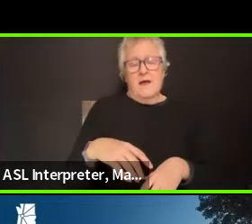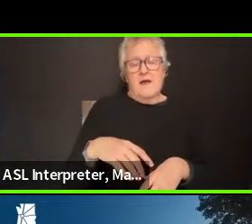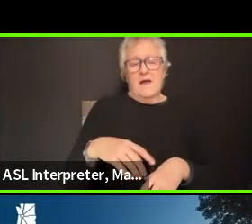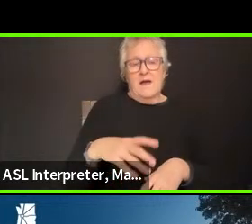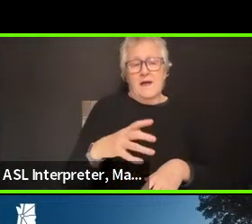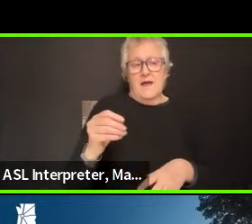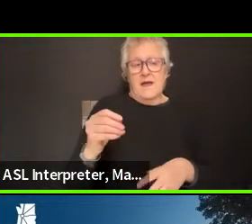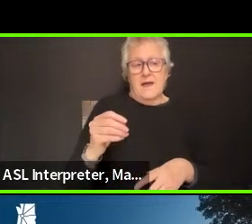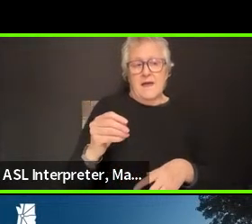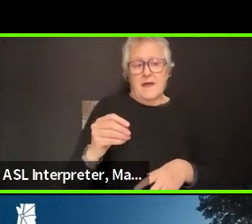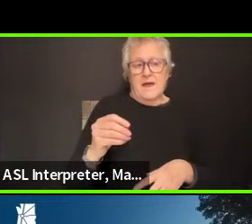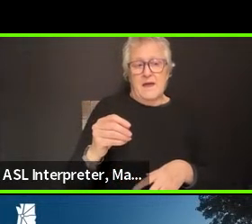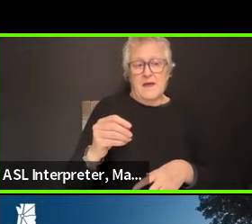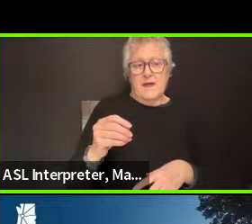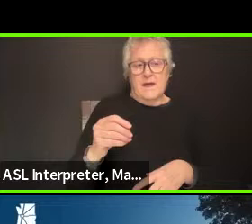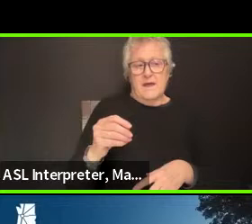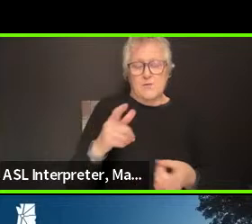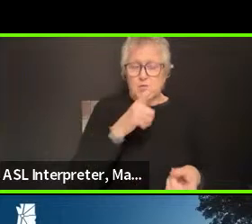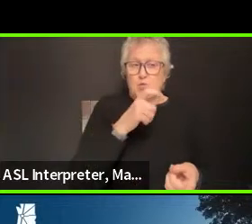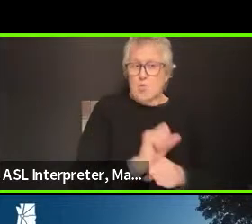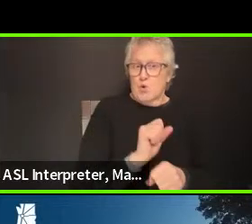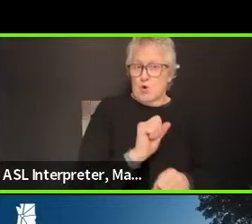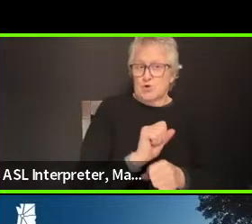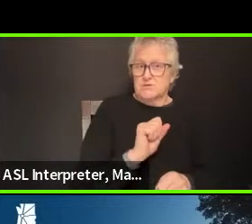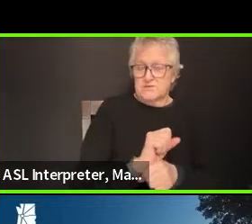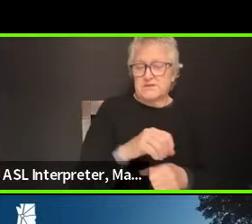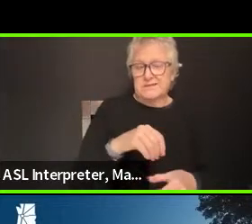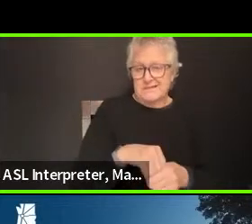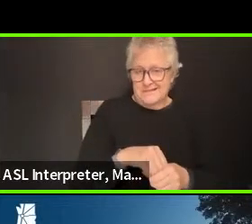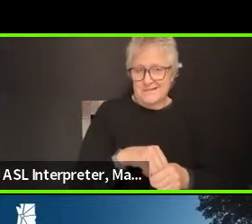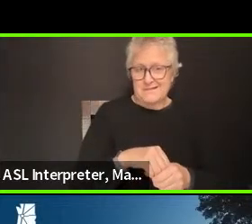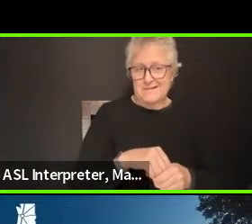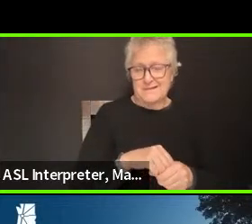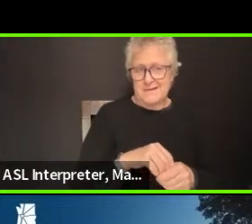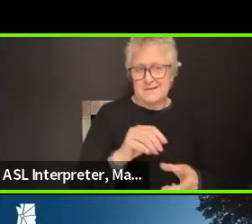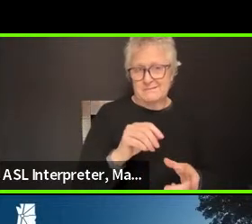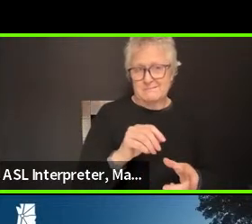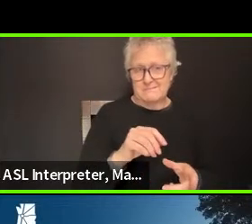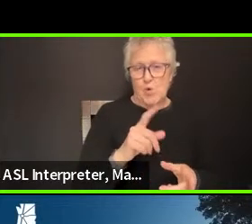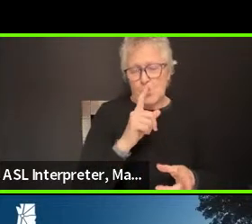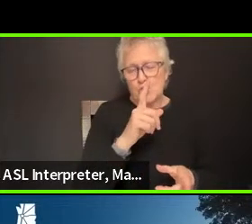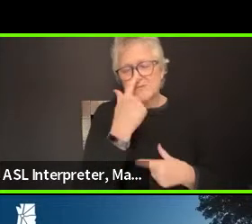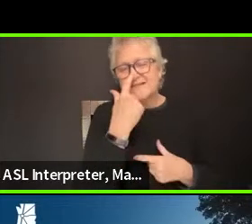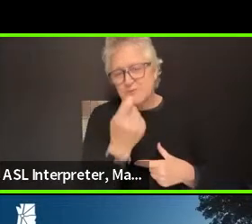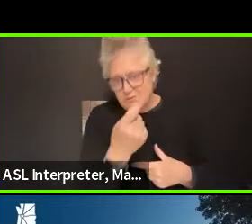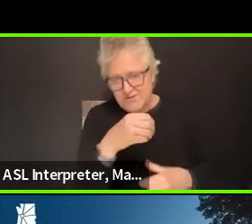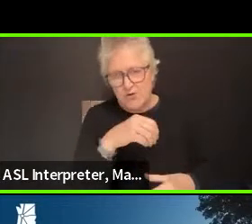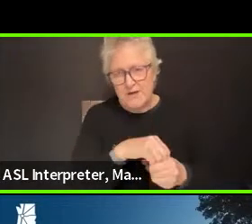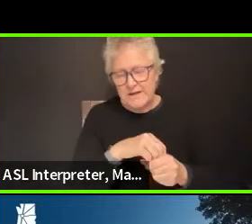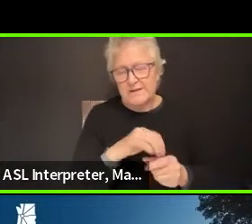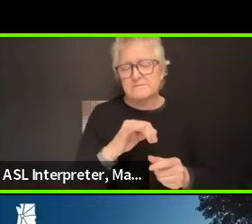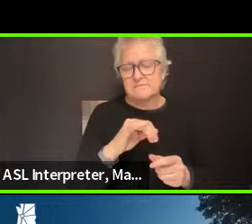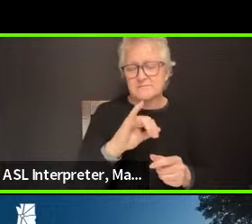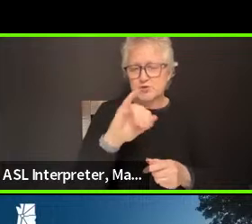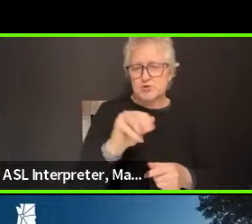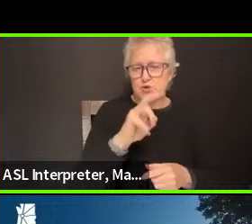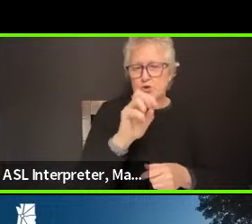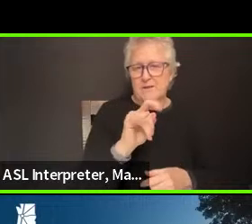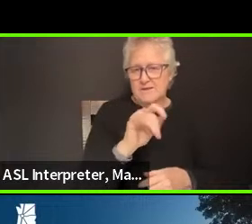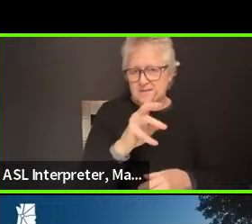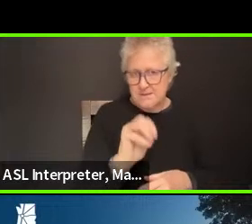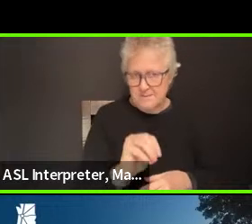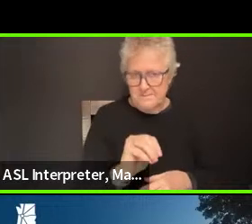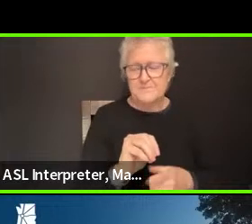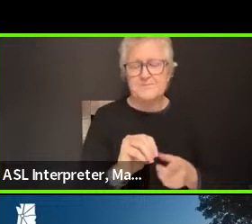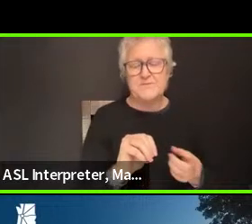journalism. And that event is going to shape how we do an upcoming engagement, which is a multilingual press conference and